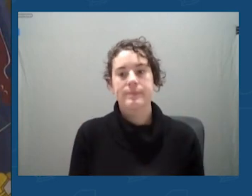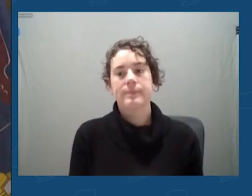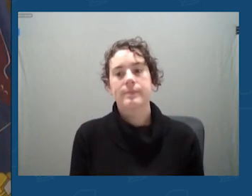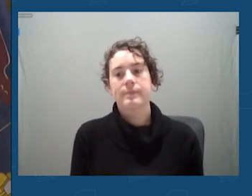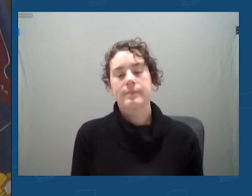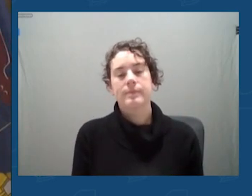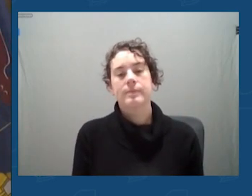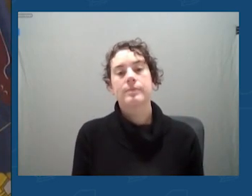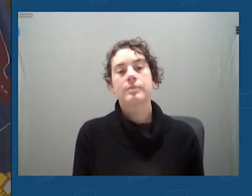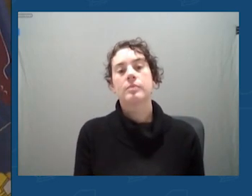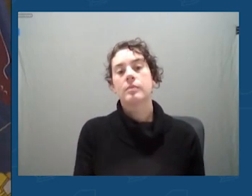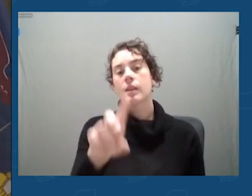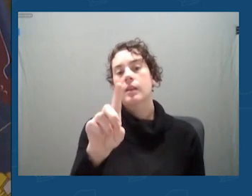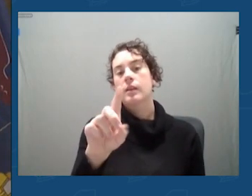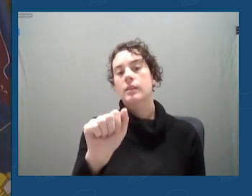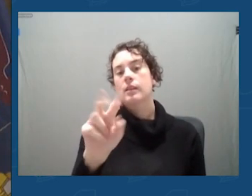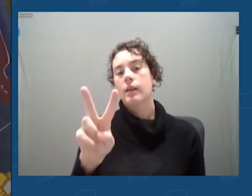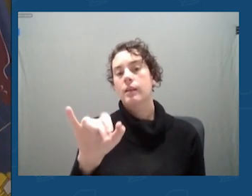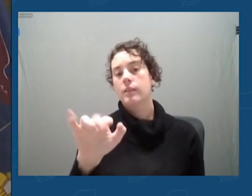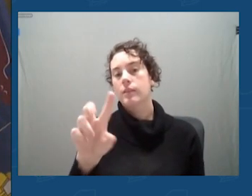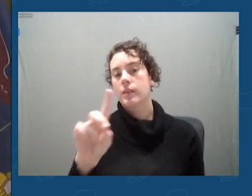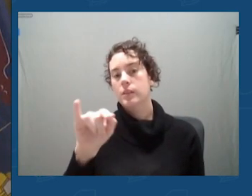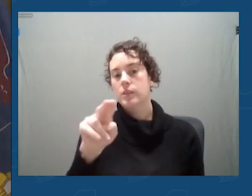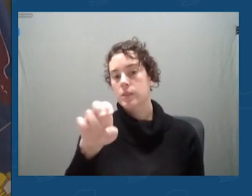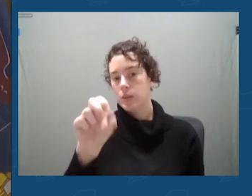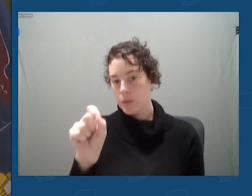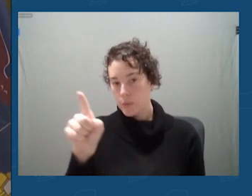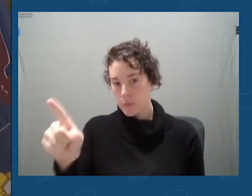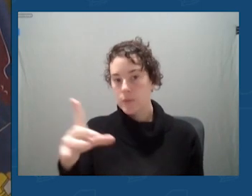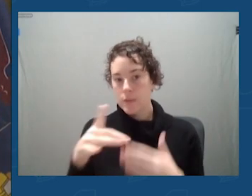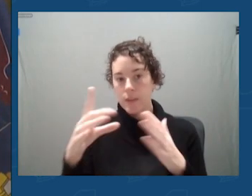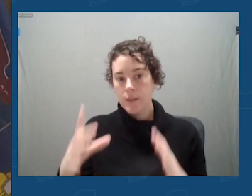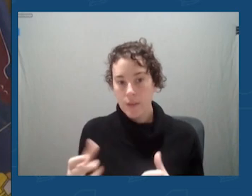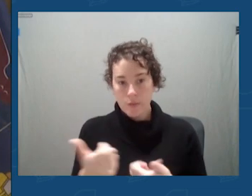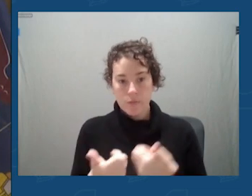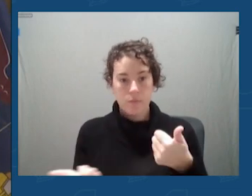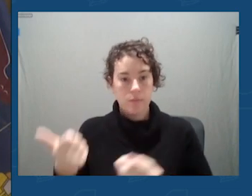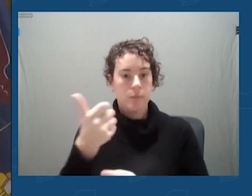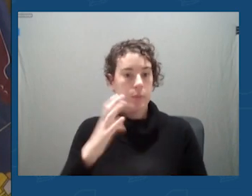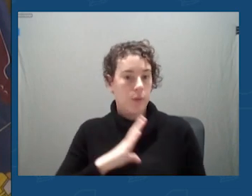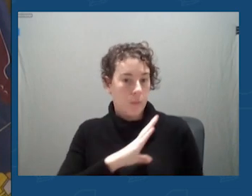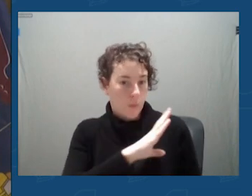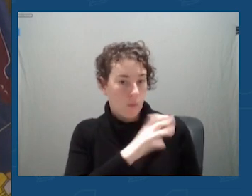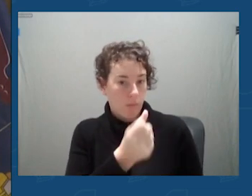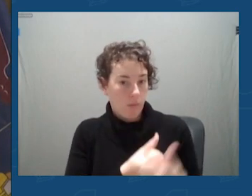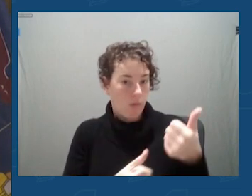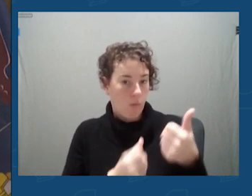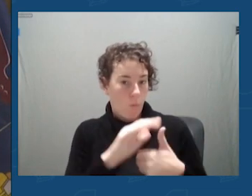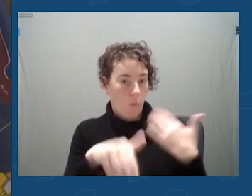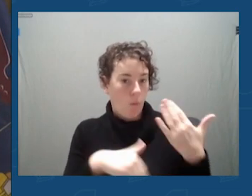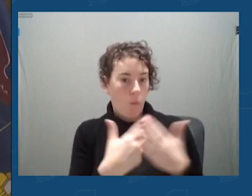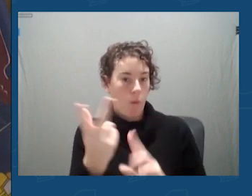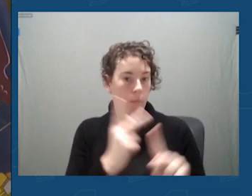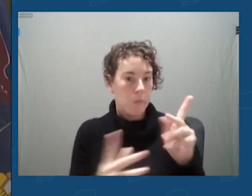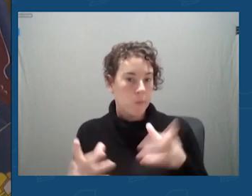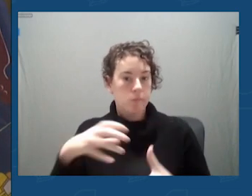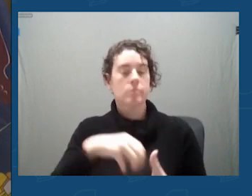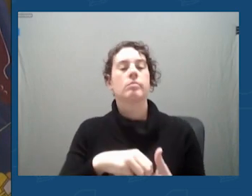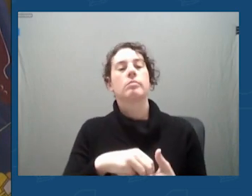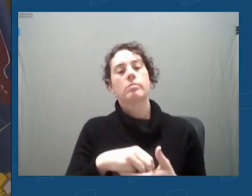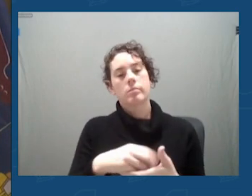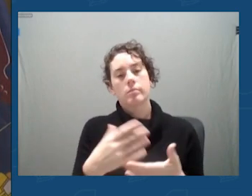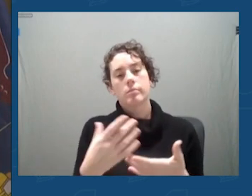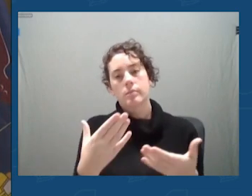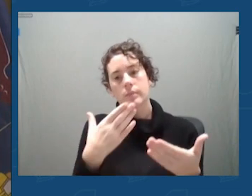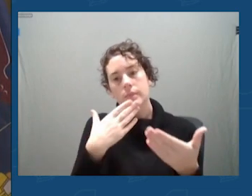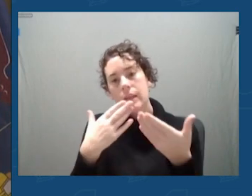And David Jones is leader and our chairman of the board and everyone else associated with, we are thankful that there's people like you